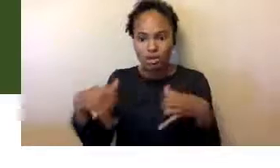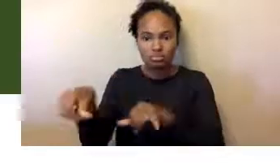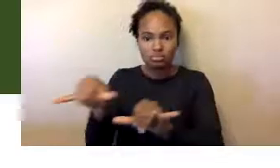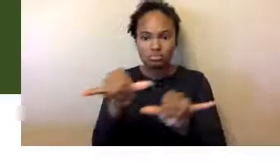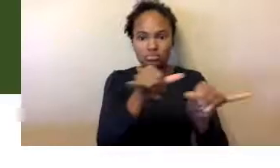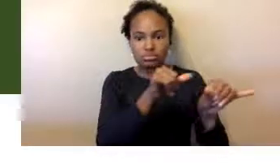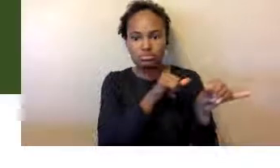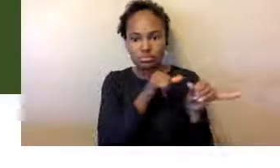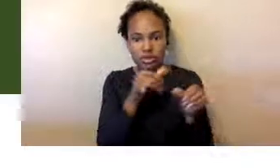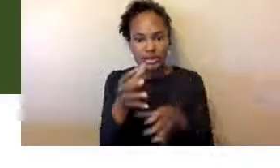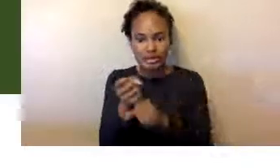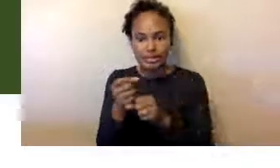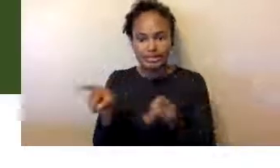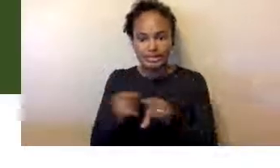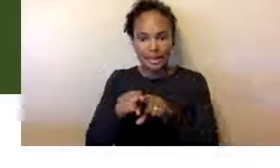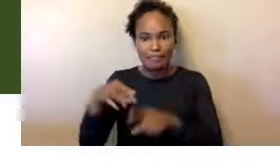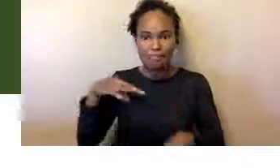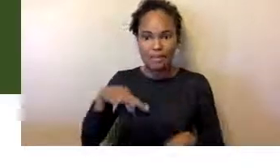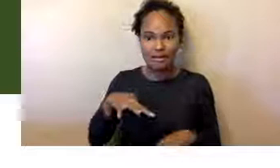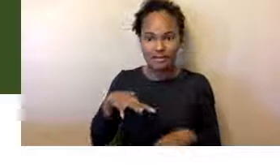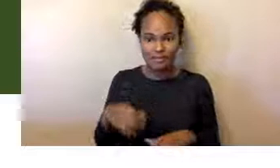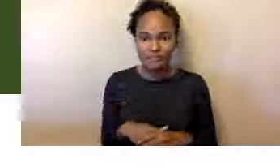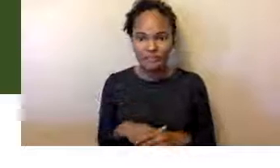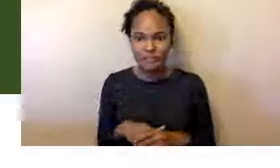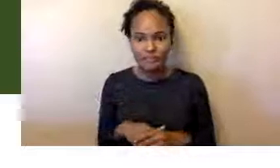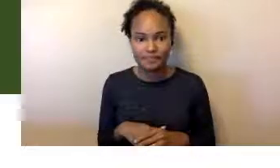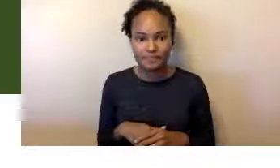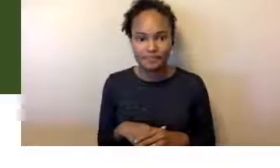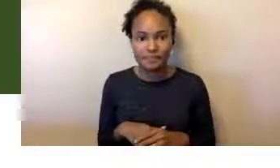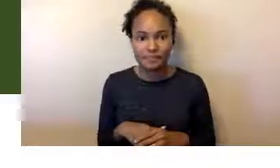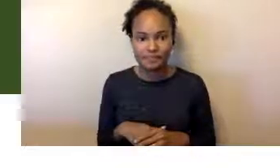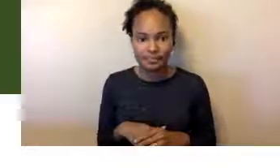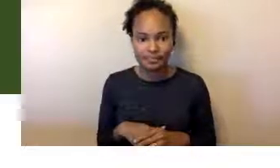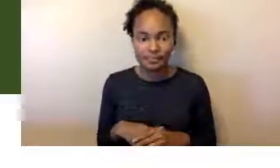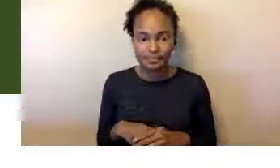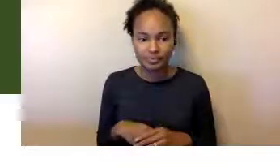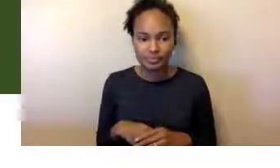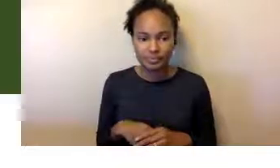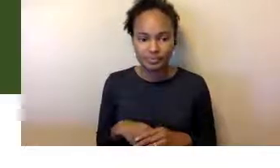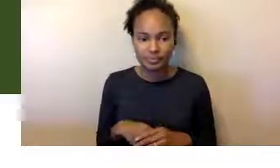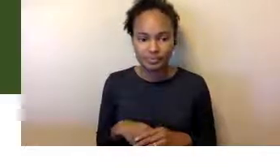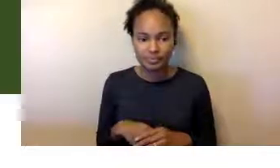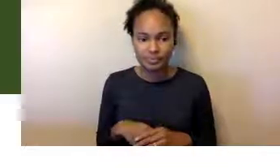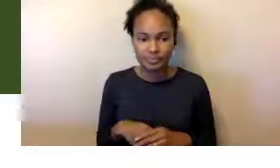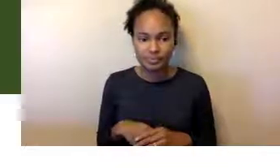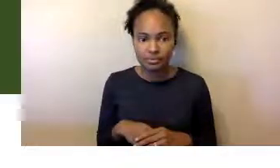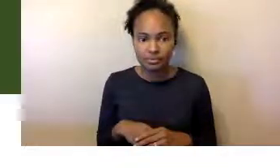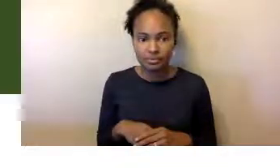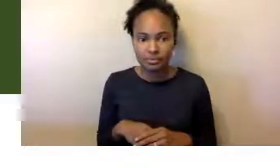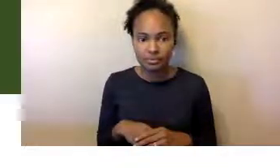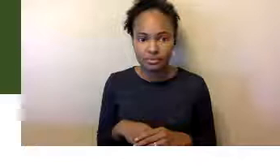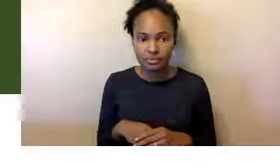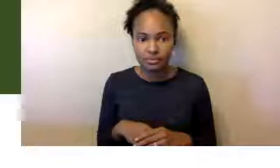result or the benefit to be gained for emergency services is